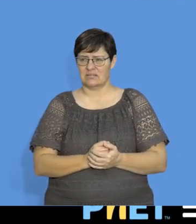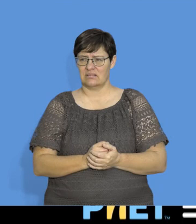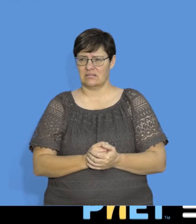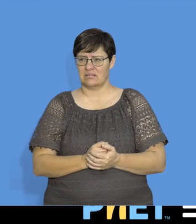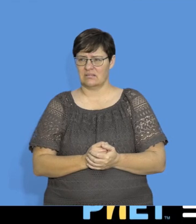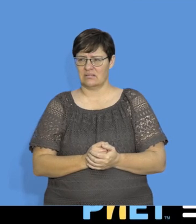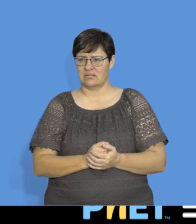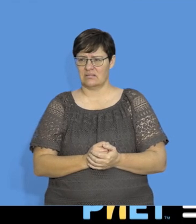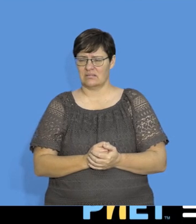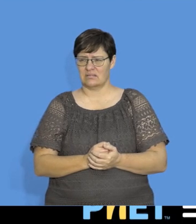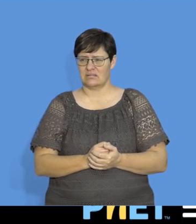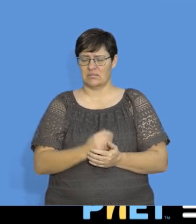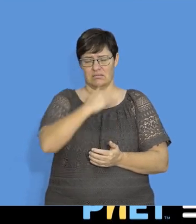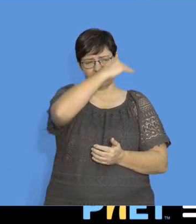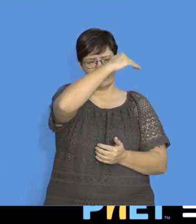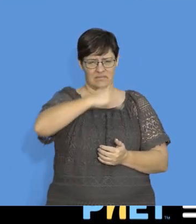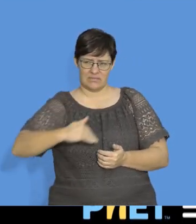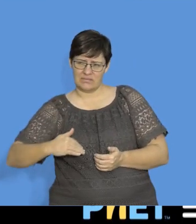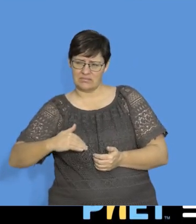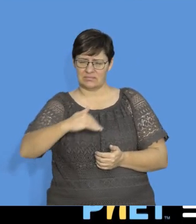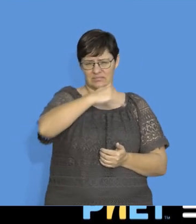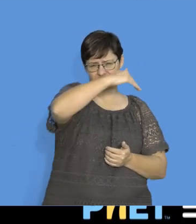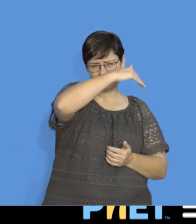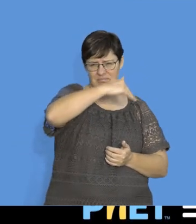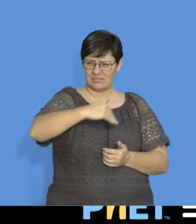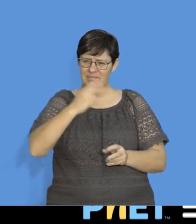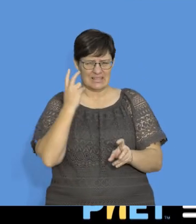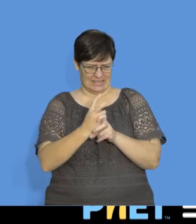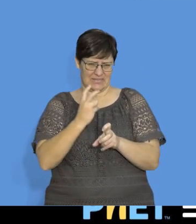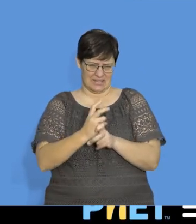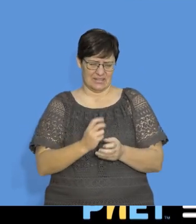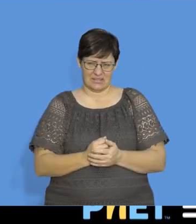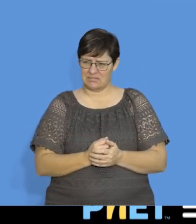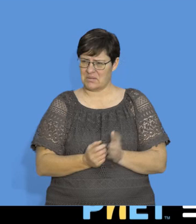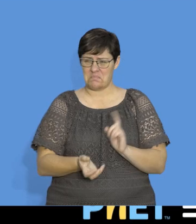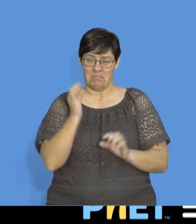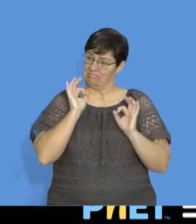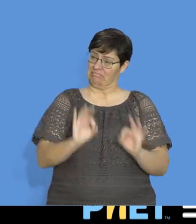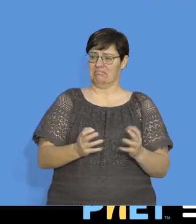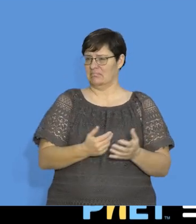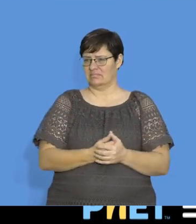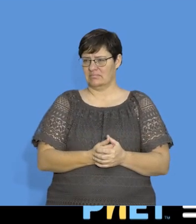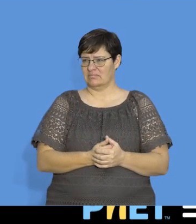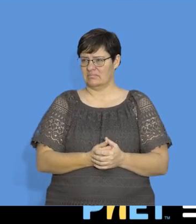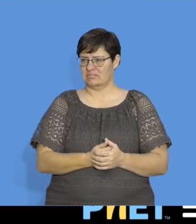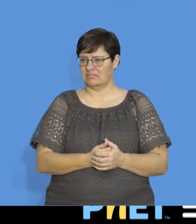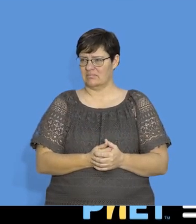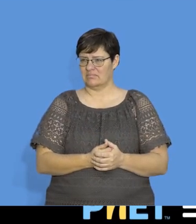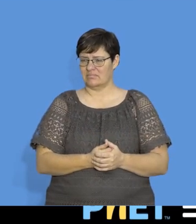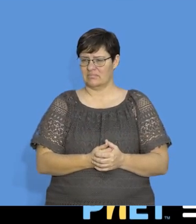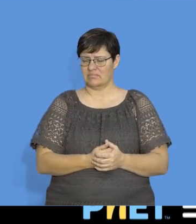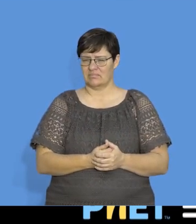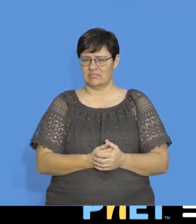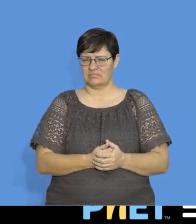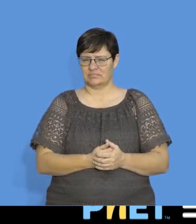mean, if I do that, you know, it's quite, I can't find one actually, sure, for that.